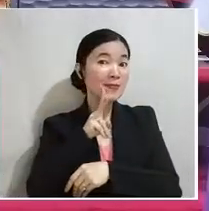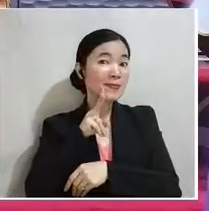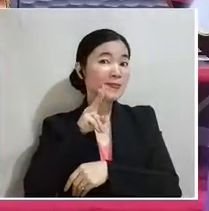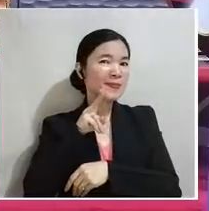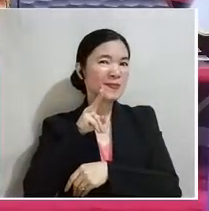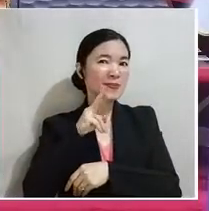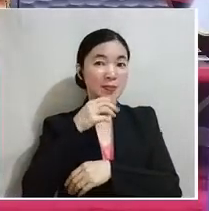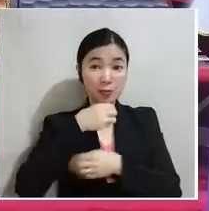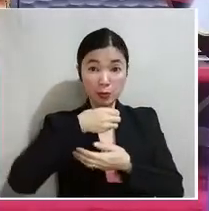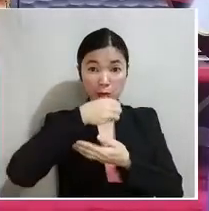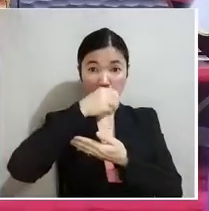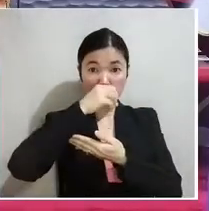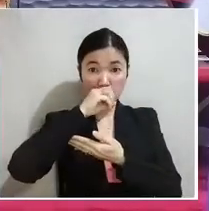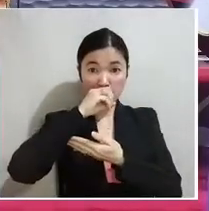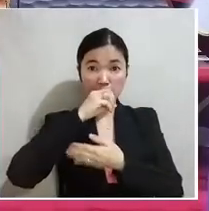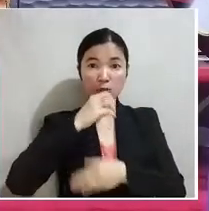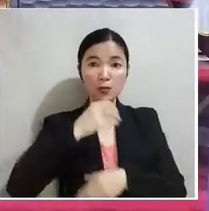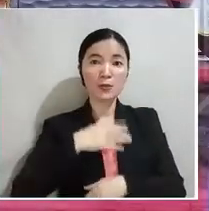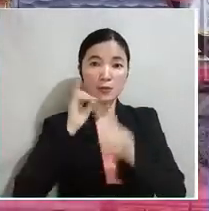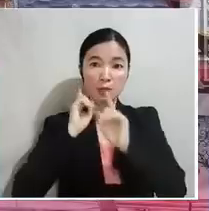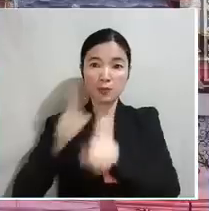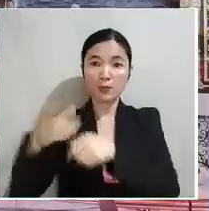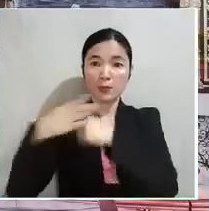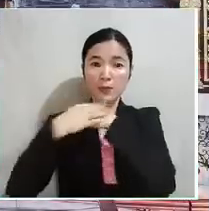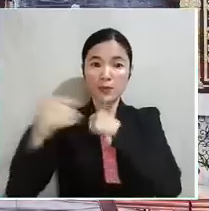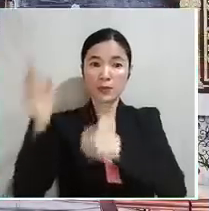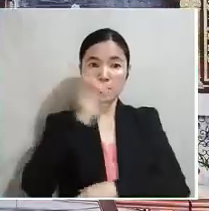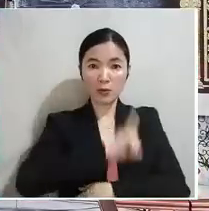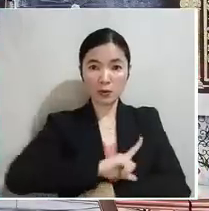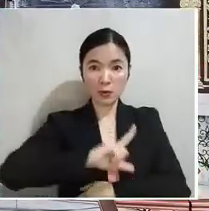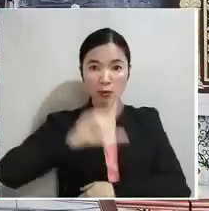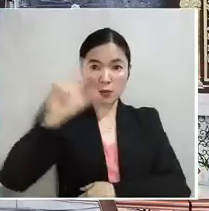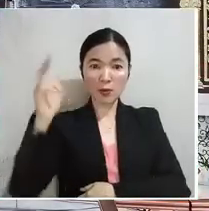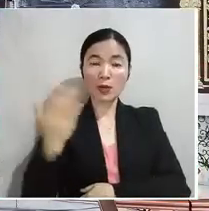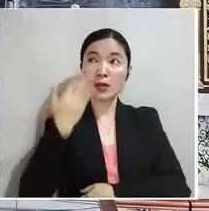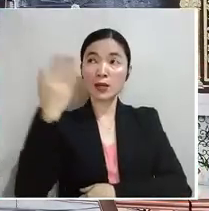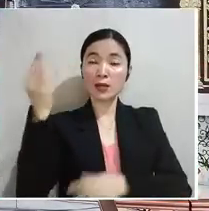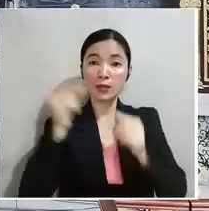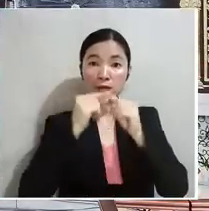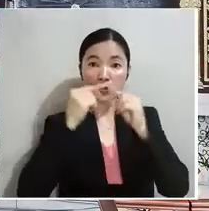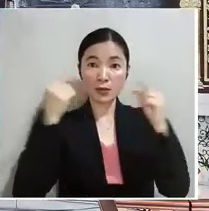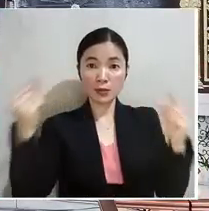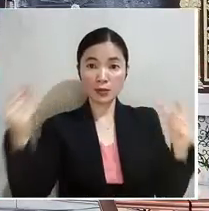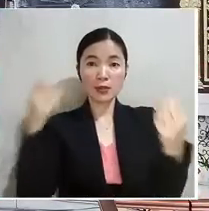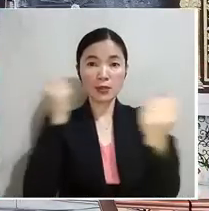drink. Lord, in your great love,